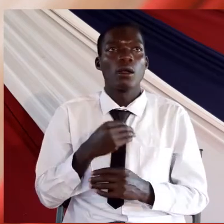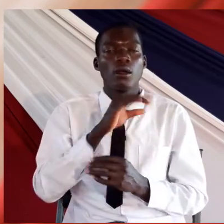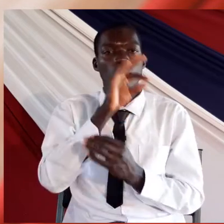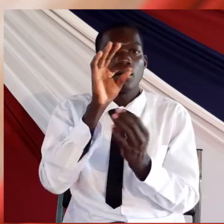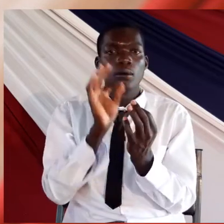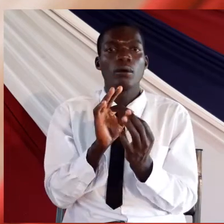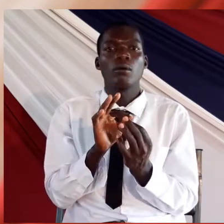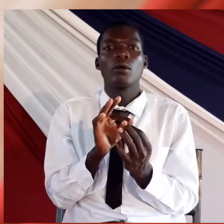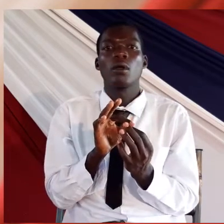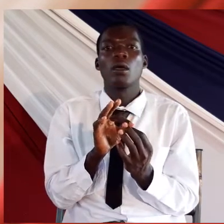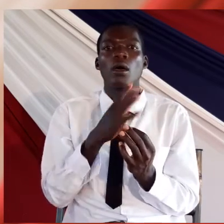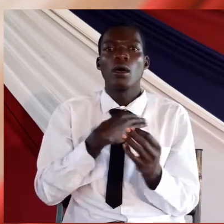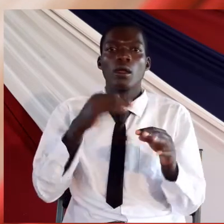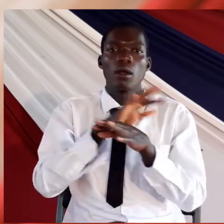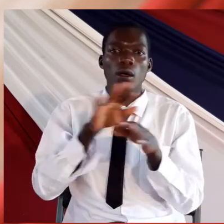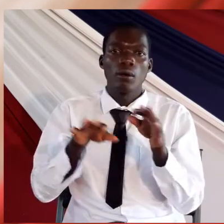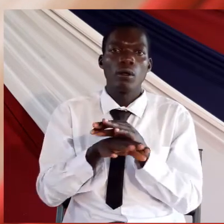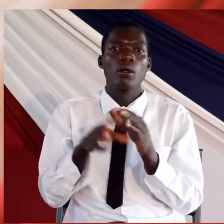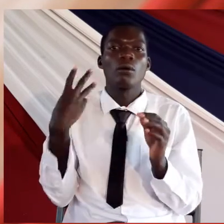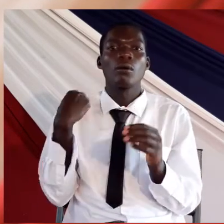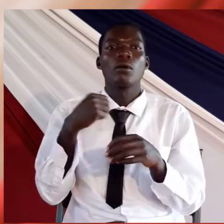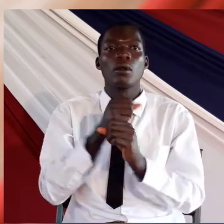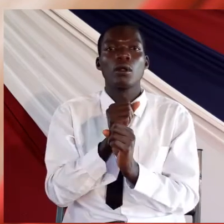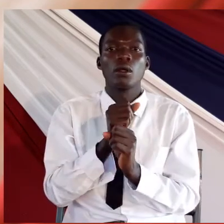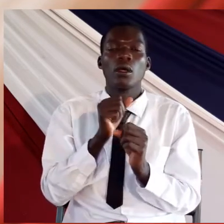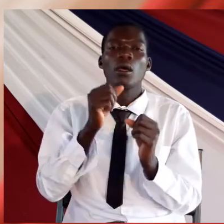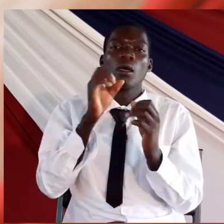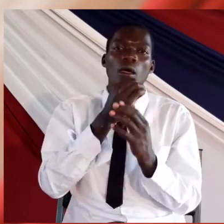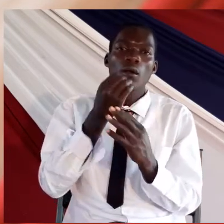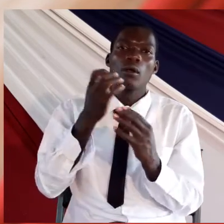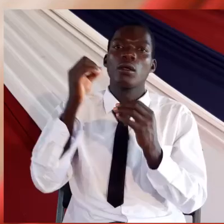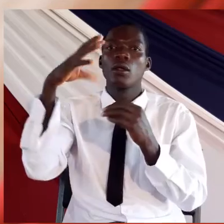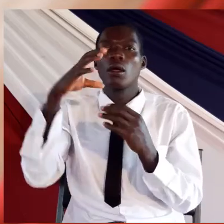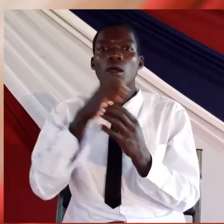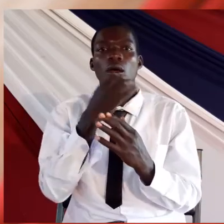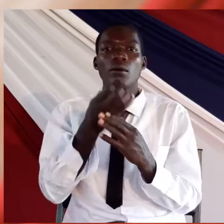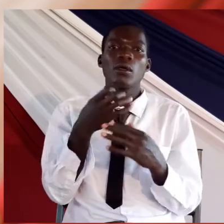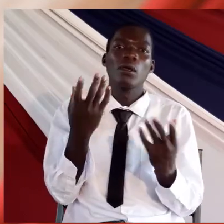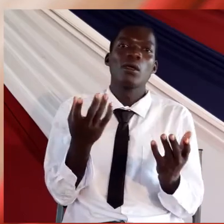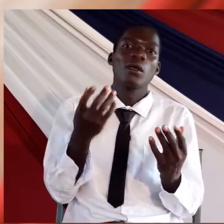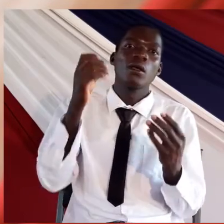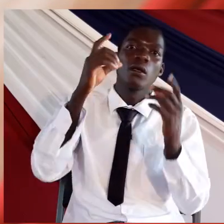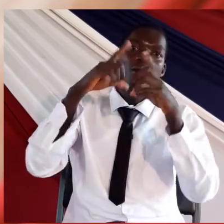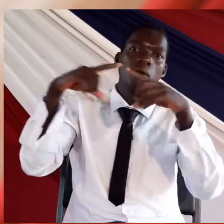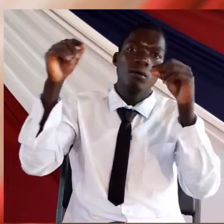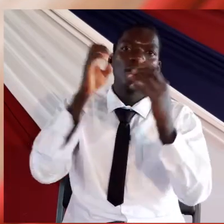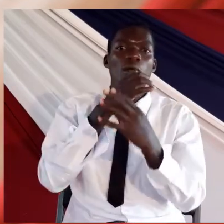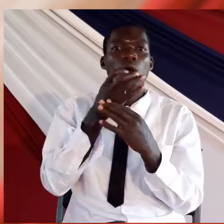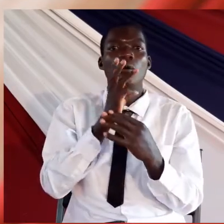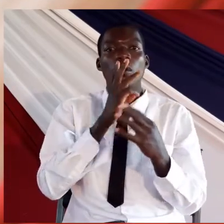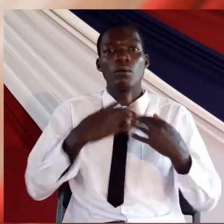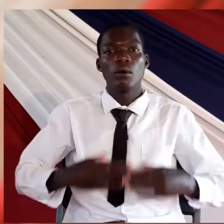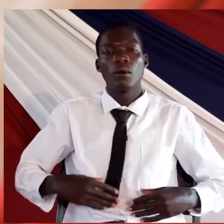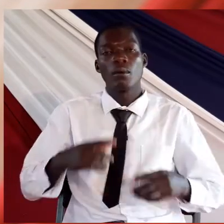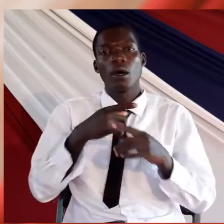being. Amen. And everything was to give him glory. Even the sun, even the moon, even the water bodies were all to give glory to God. Yes.